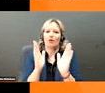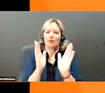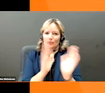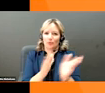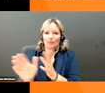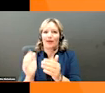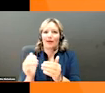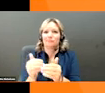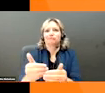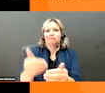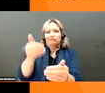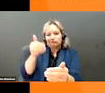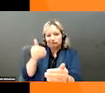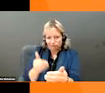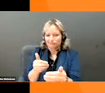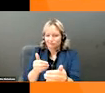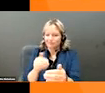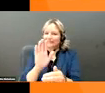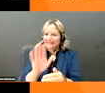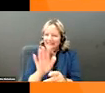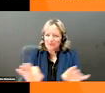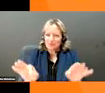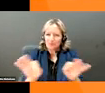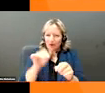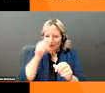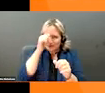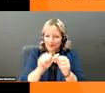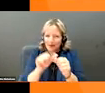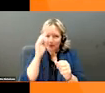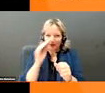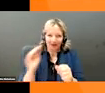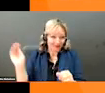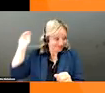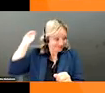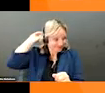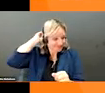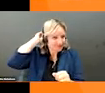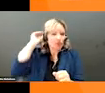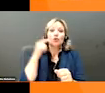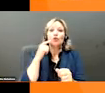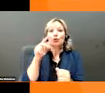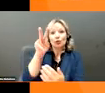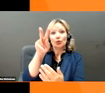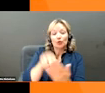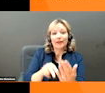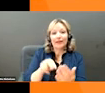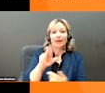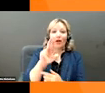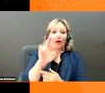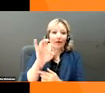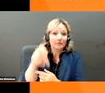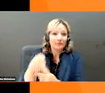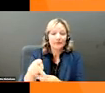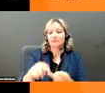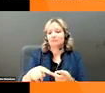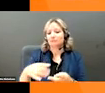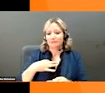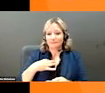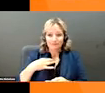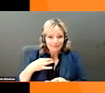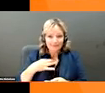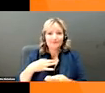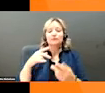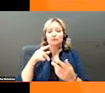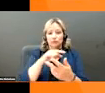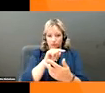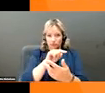something to keep in mind at the beginning. So once you read the RFP or application, and do the sample, figure